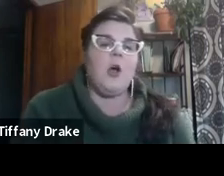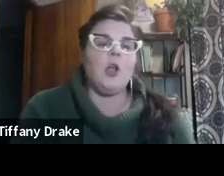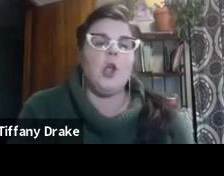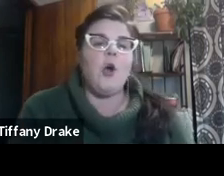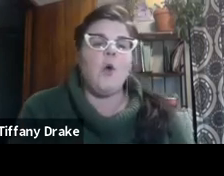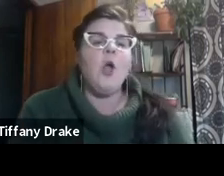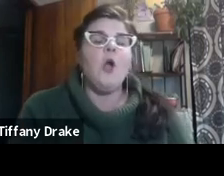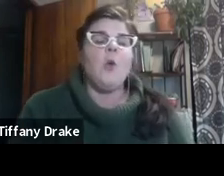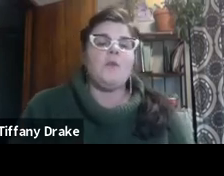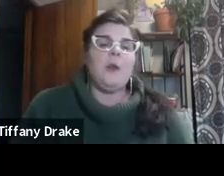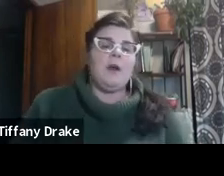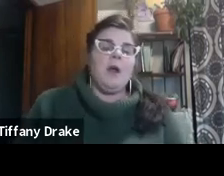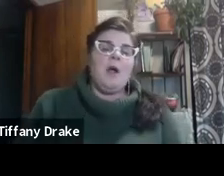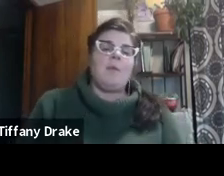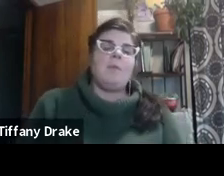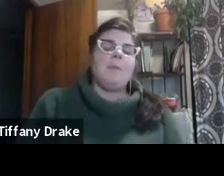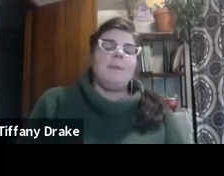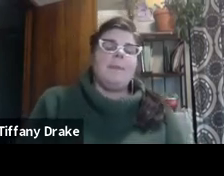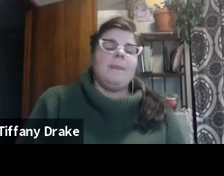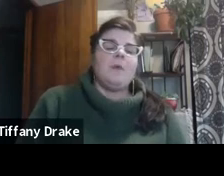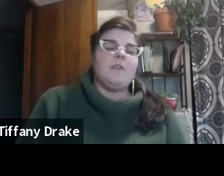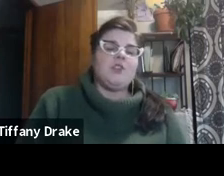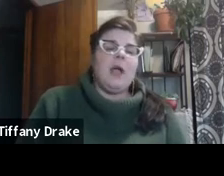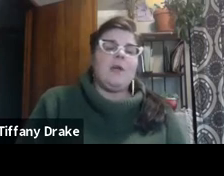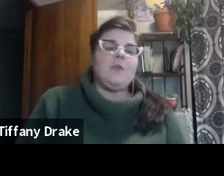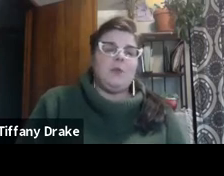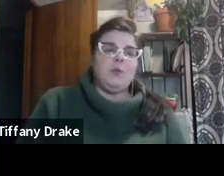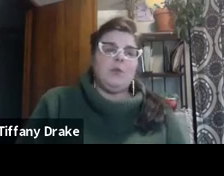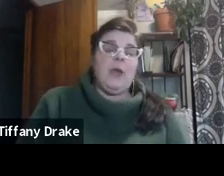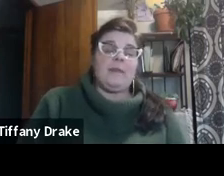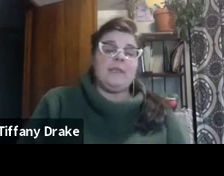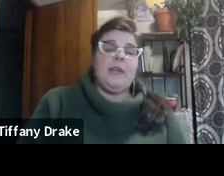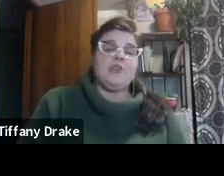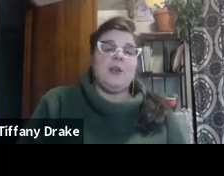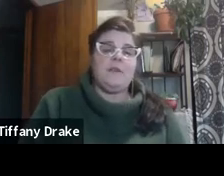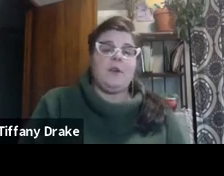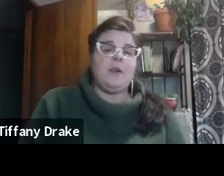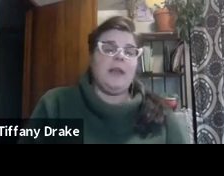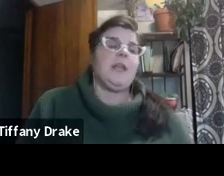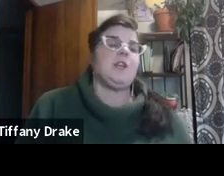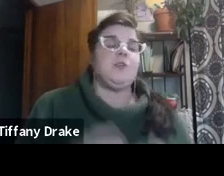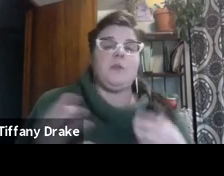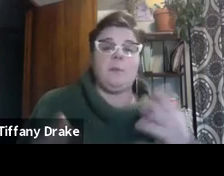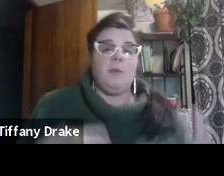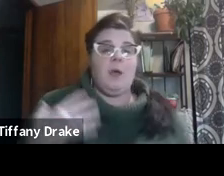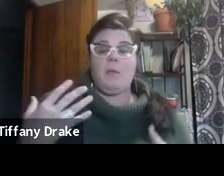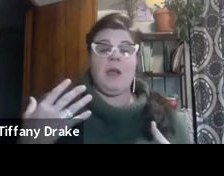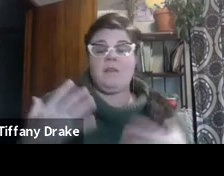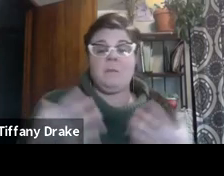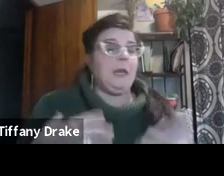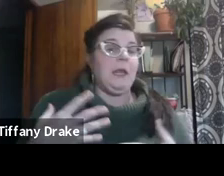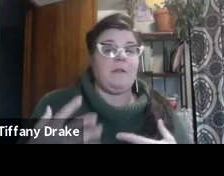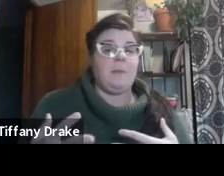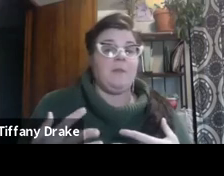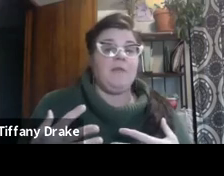that long ago was where there was a child who, as a teenager, had started getting into some kind